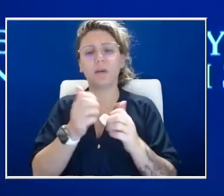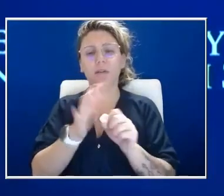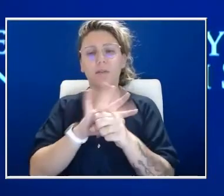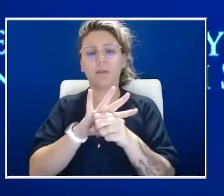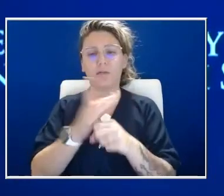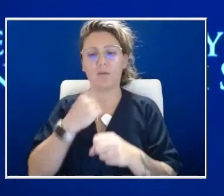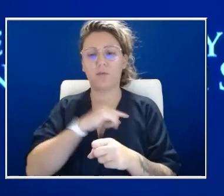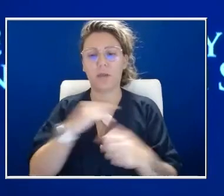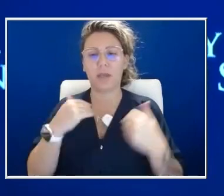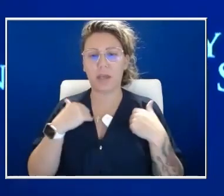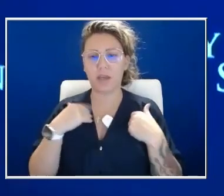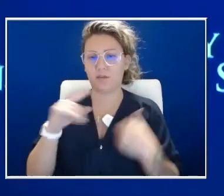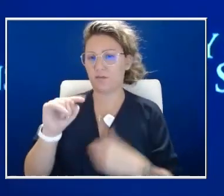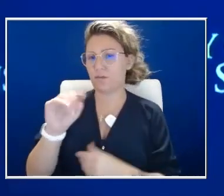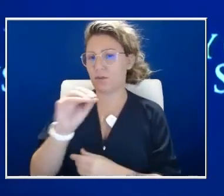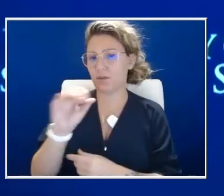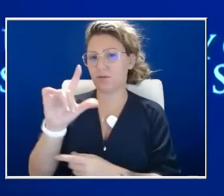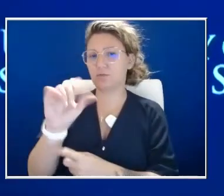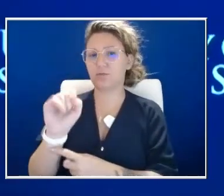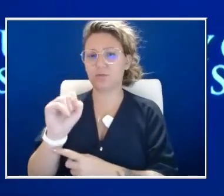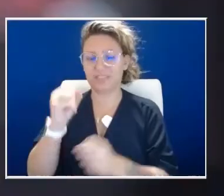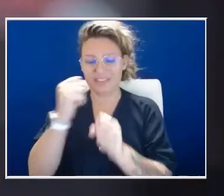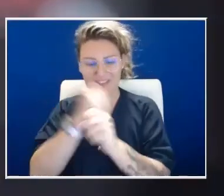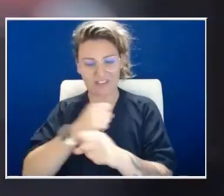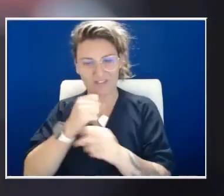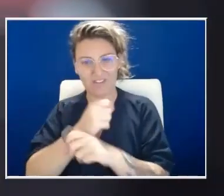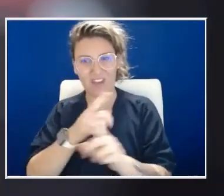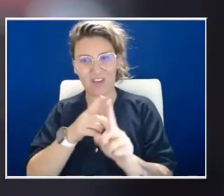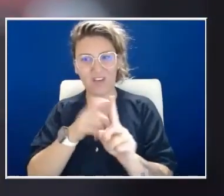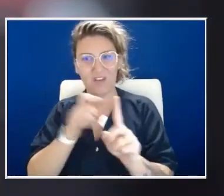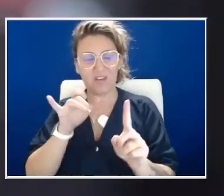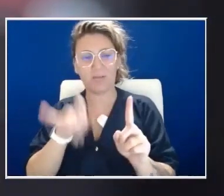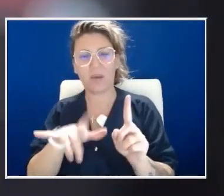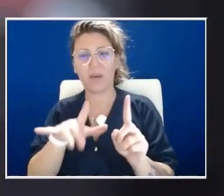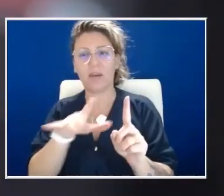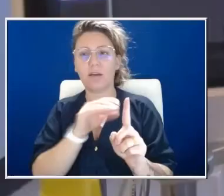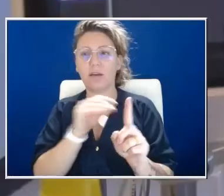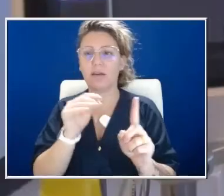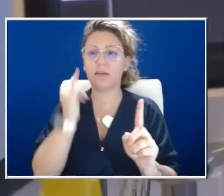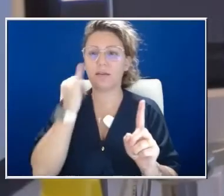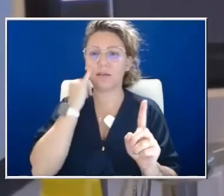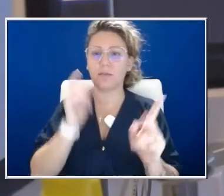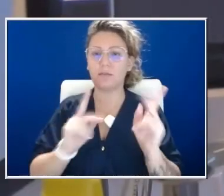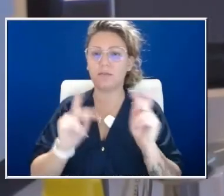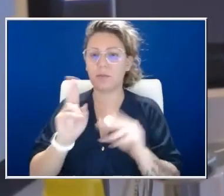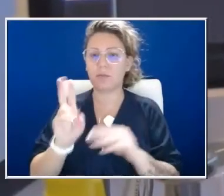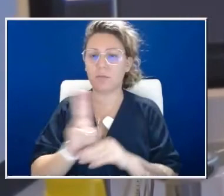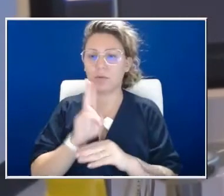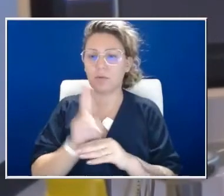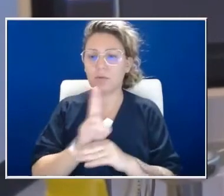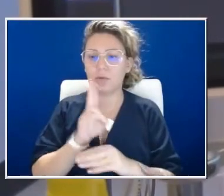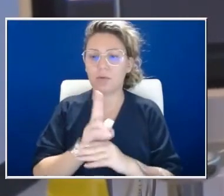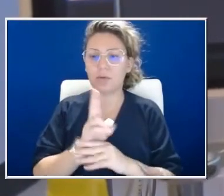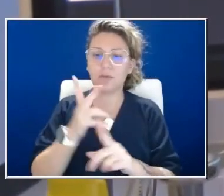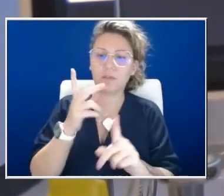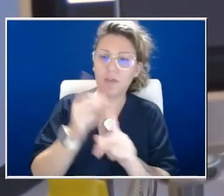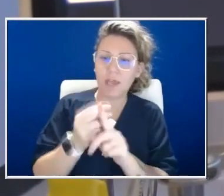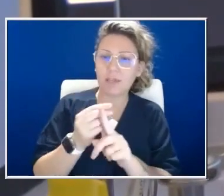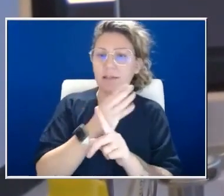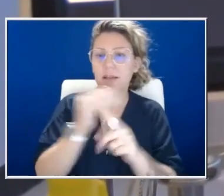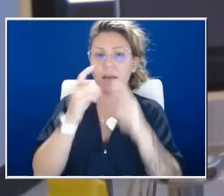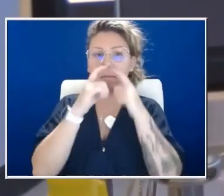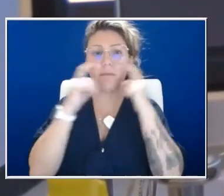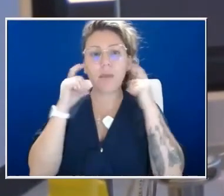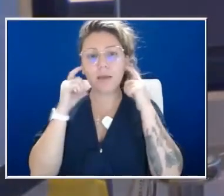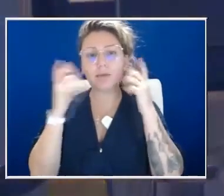some tools to fight back against this. And if people will make use of the vaccines and masking, we might not be there